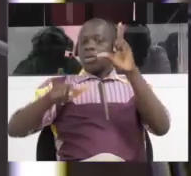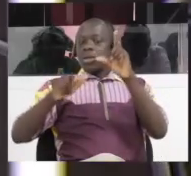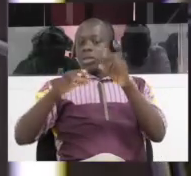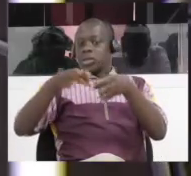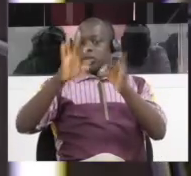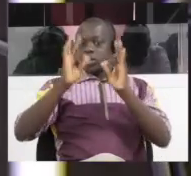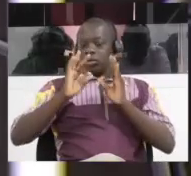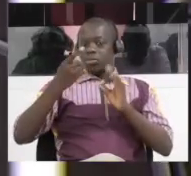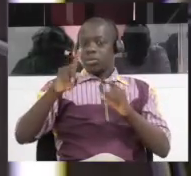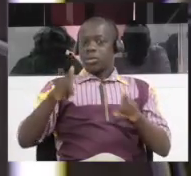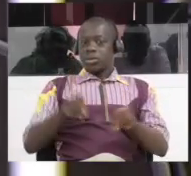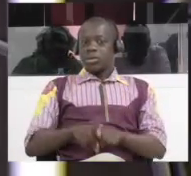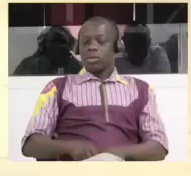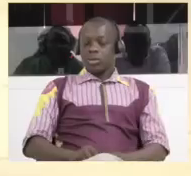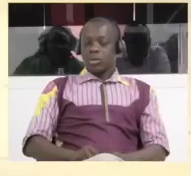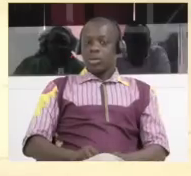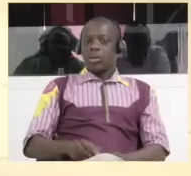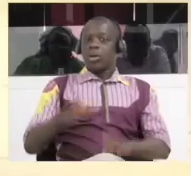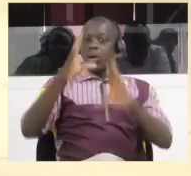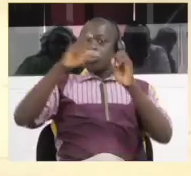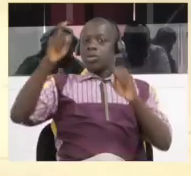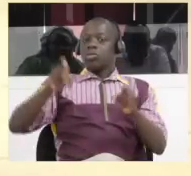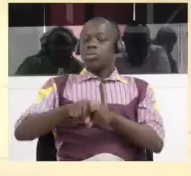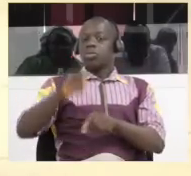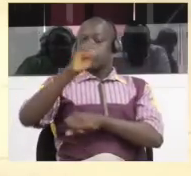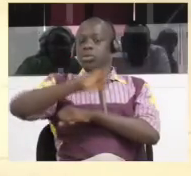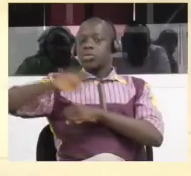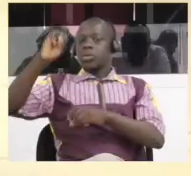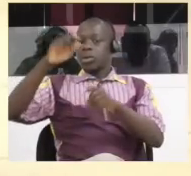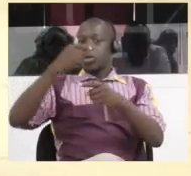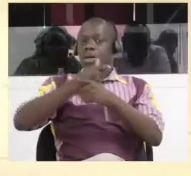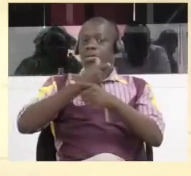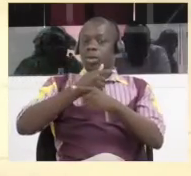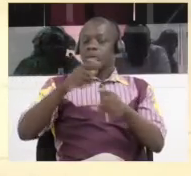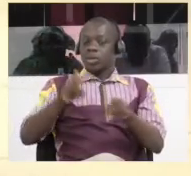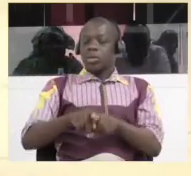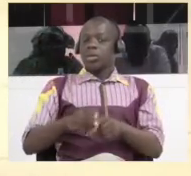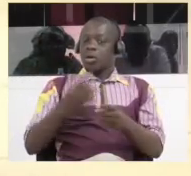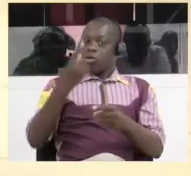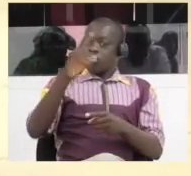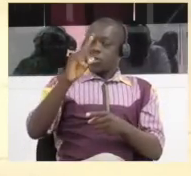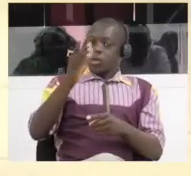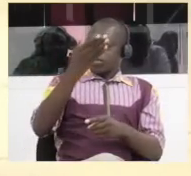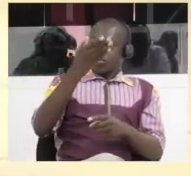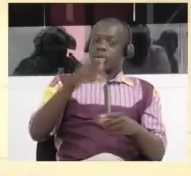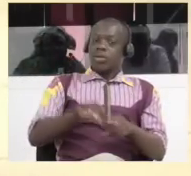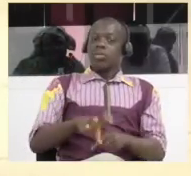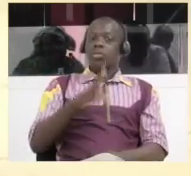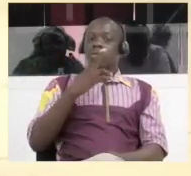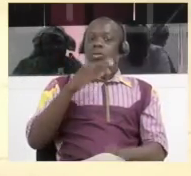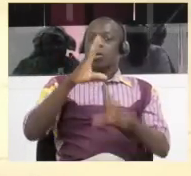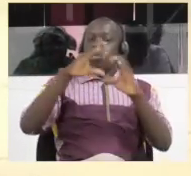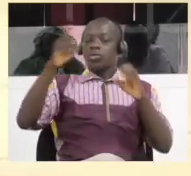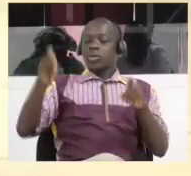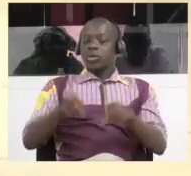who were superior to the Gambian officers, you know, would take precedence. those of the officers that were superior to some